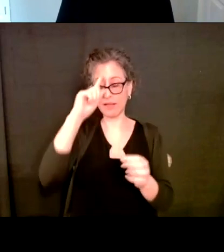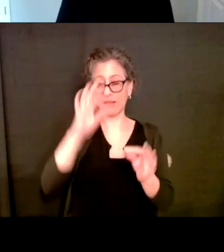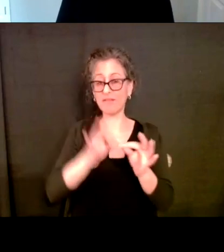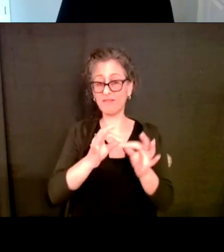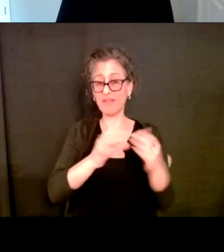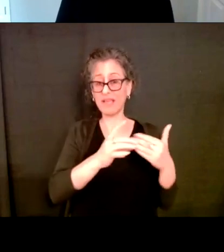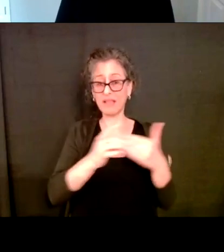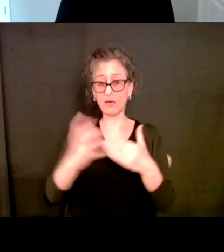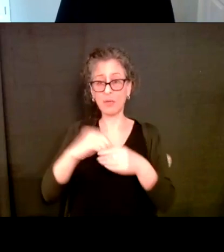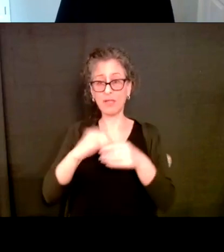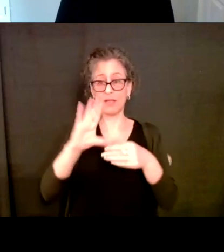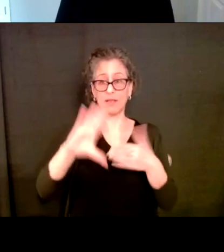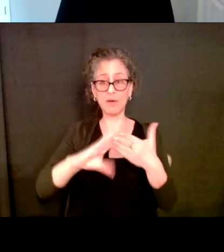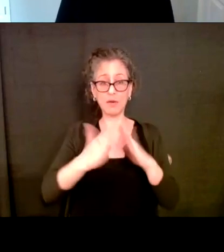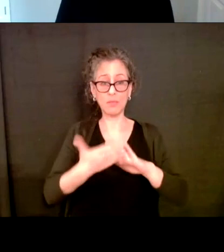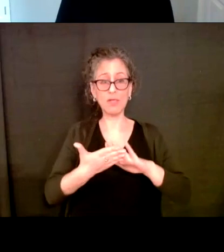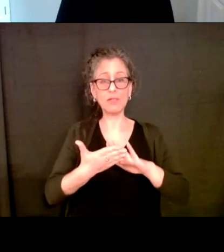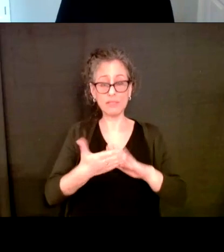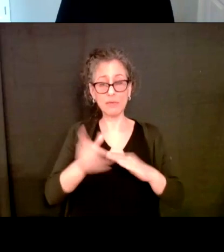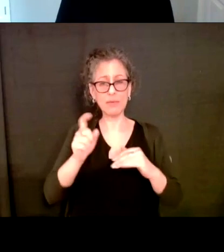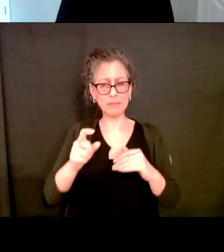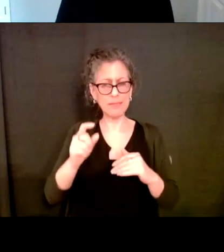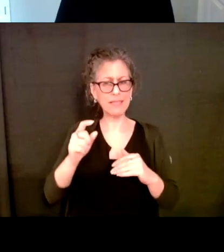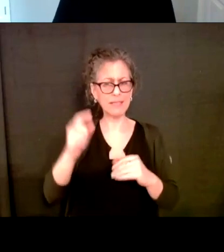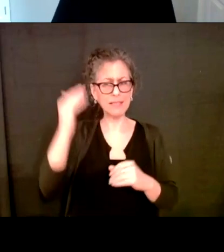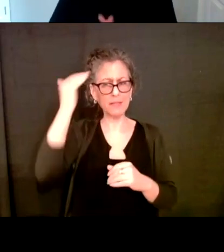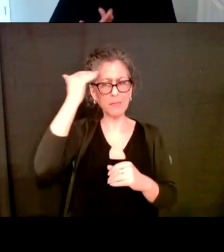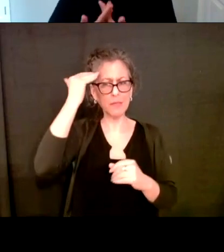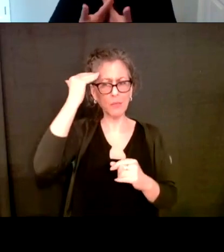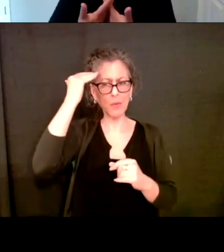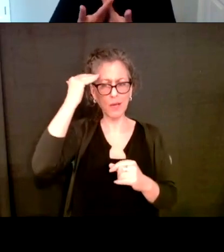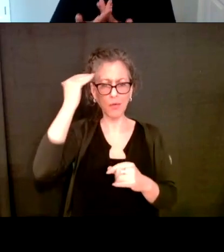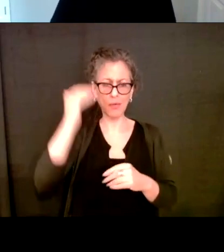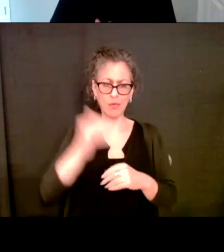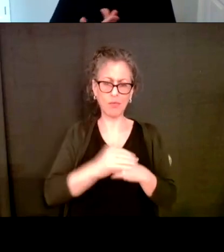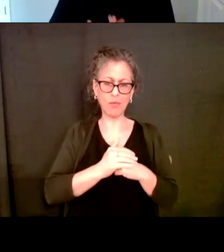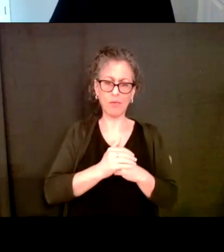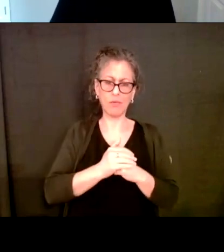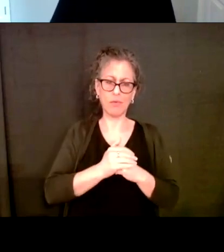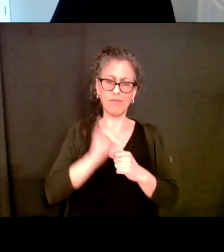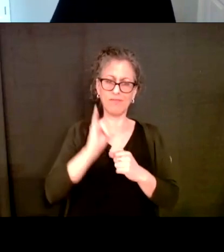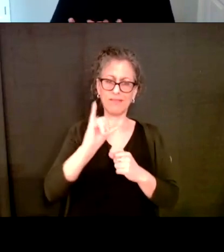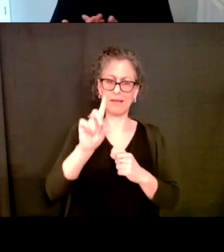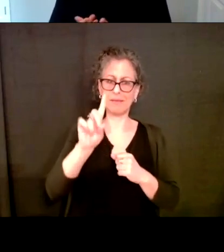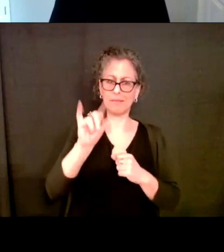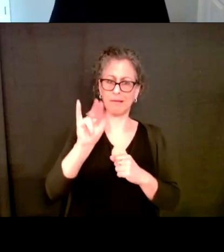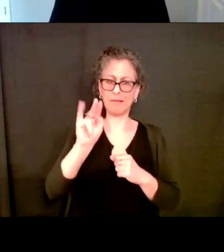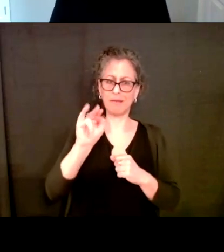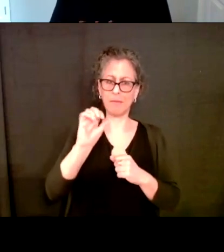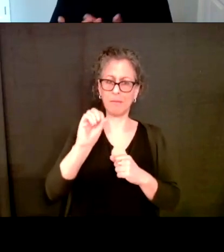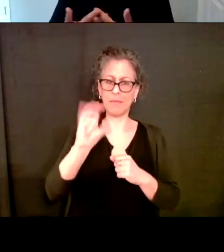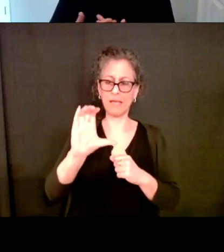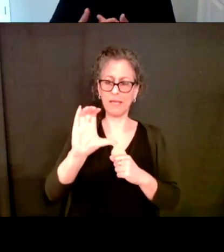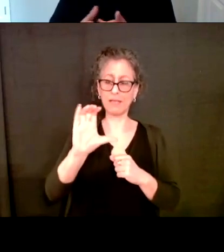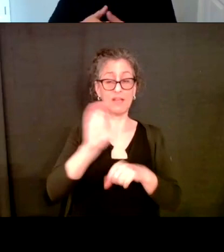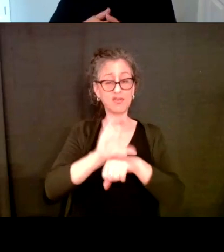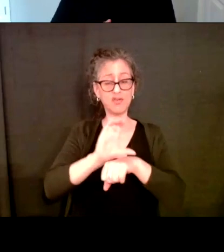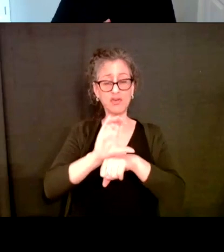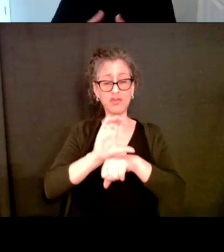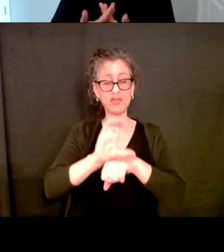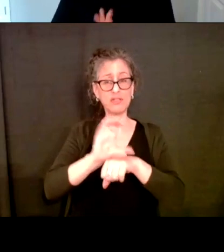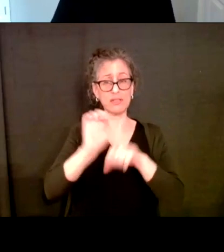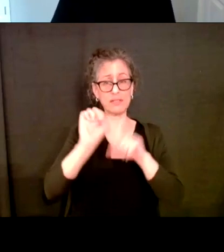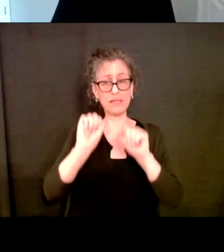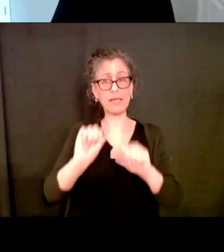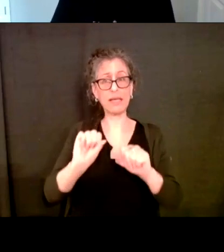faith communities. So we need to be very mindful of that dynamic, that churches can be a